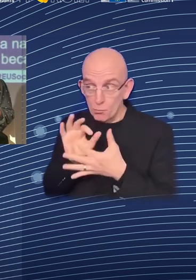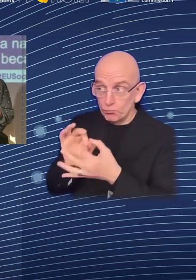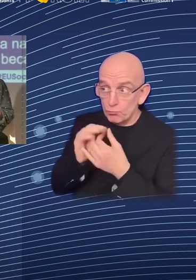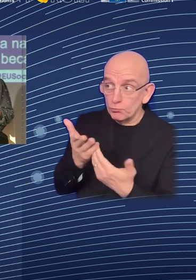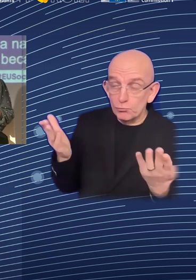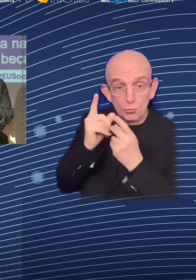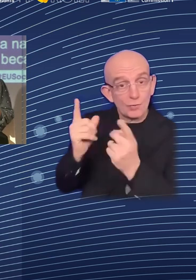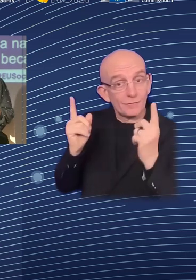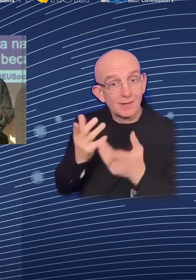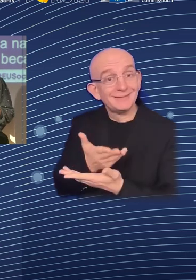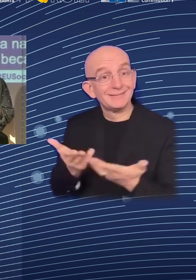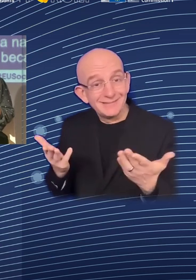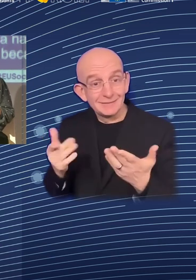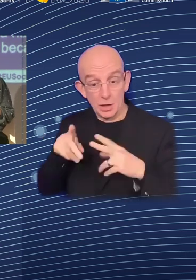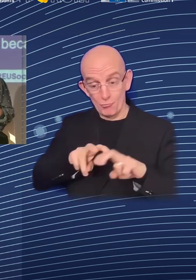classrooms.